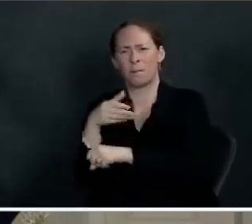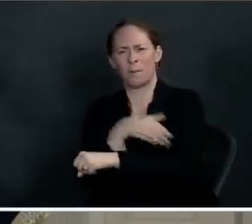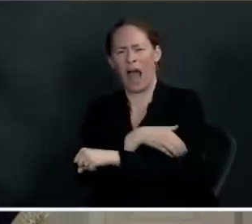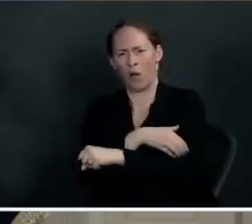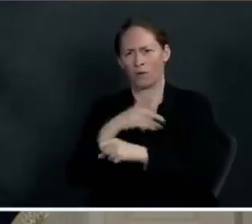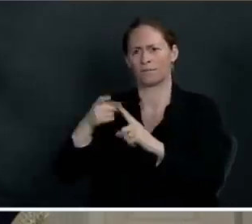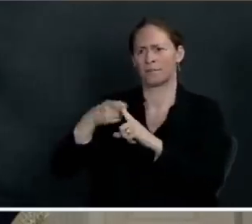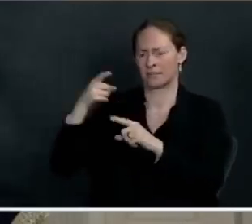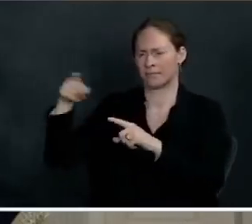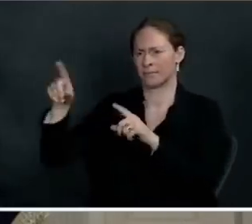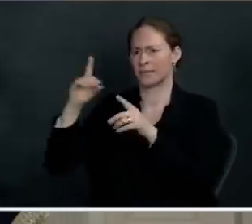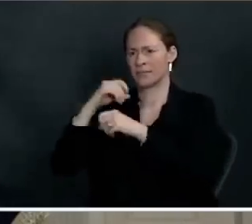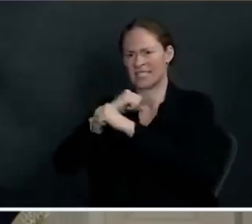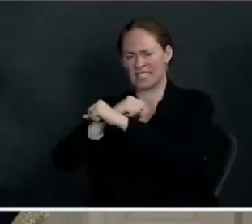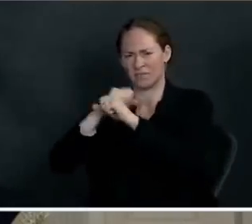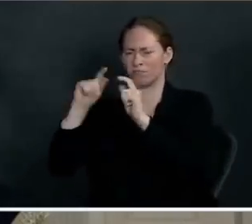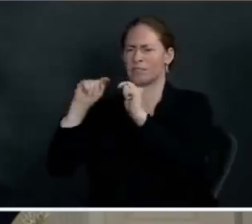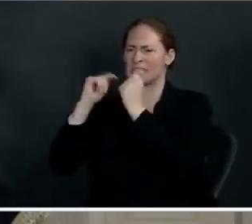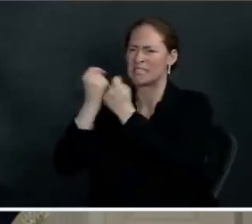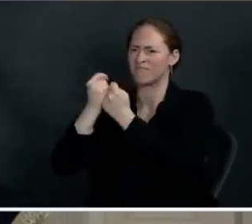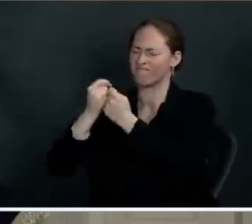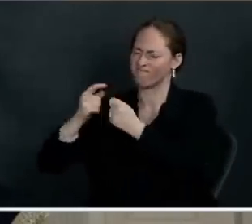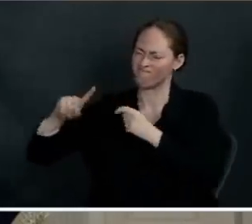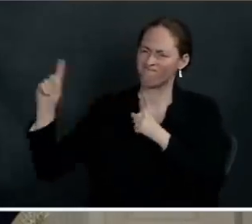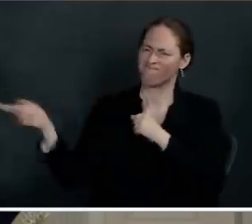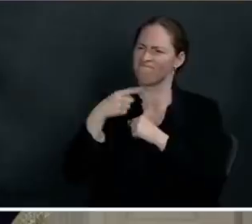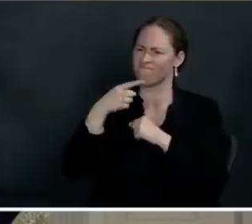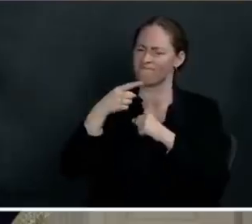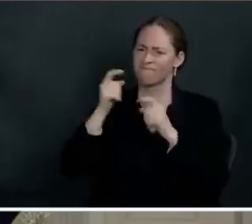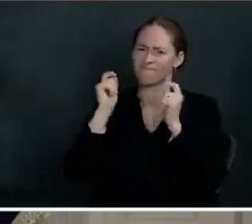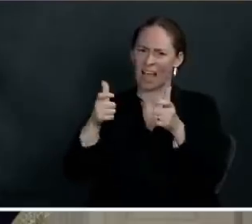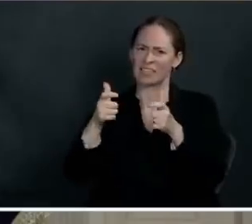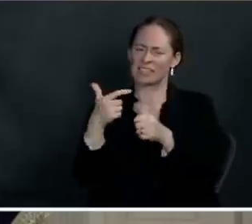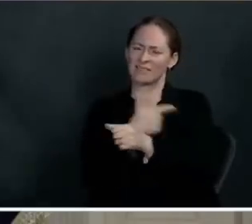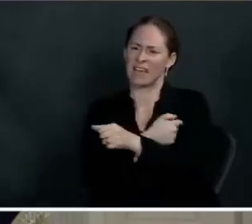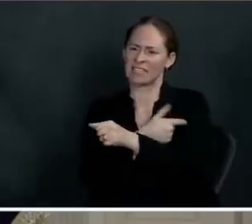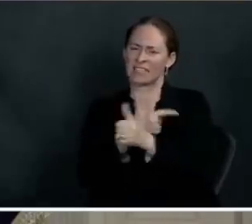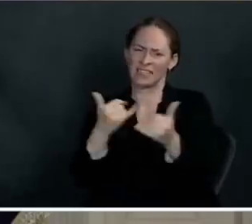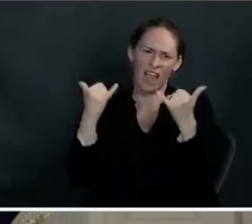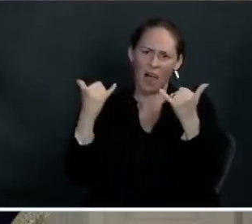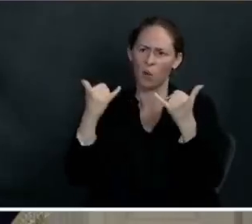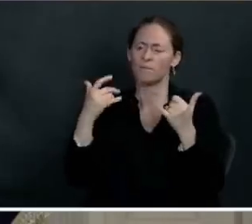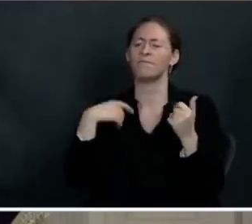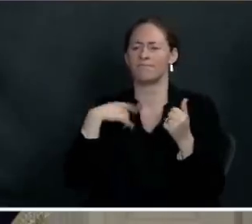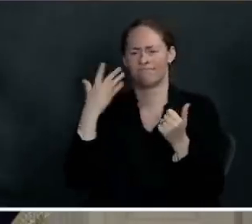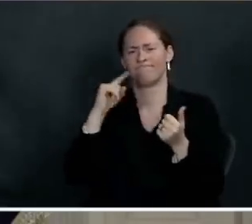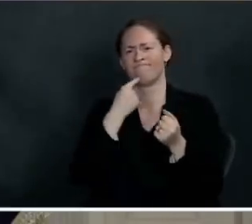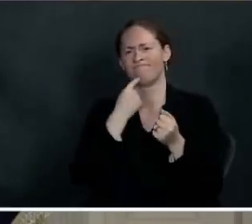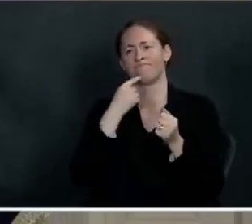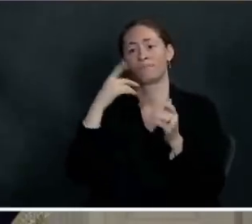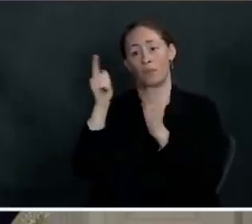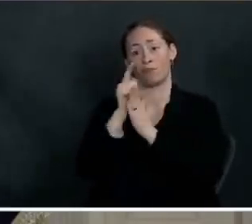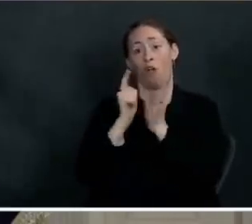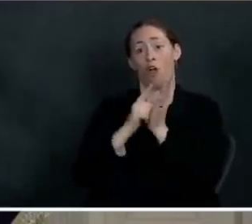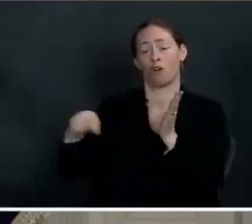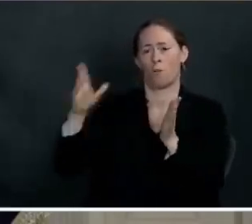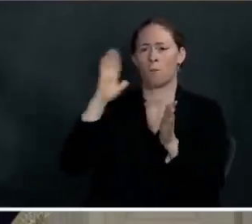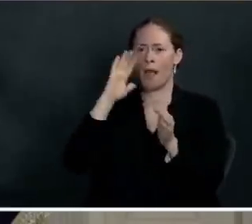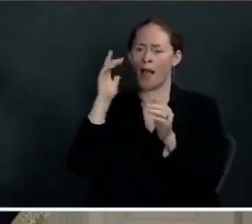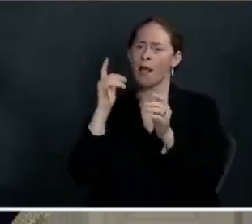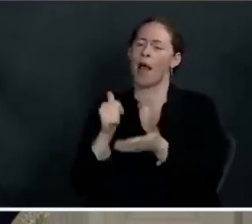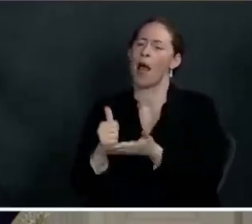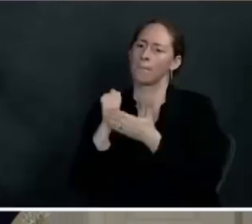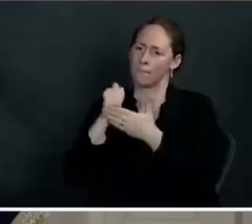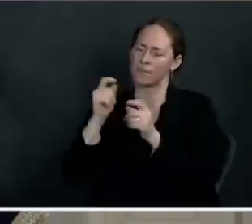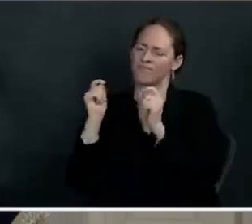expedite these vaccines. And we're using the Defense Production Act to launch full-scale wartime effort to address the